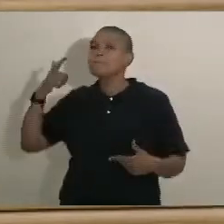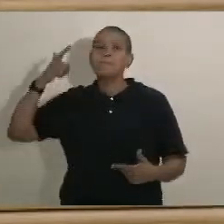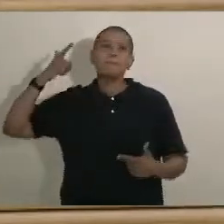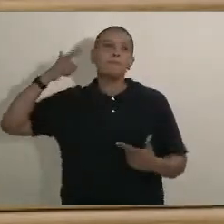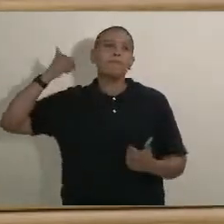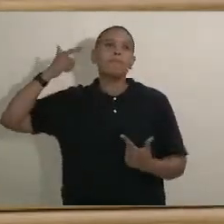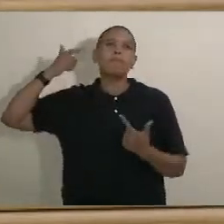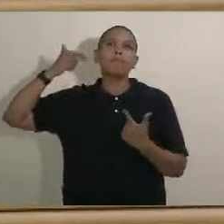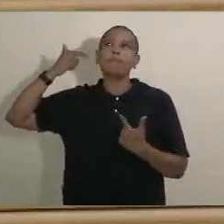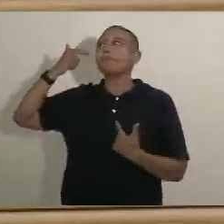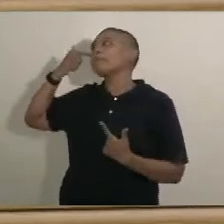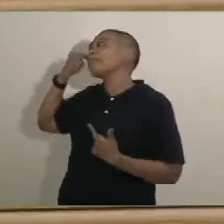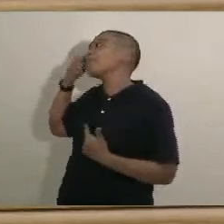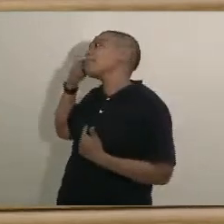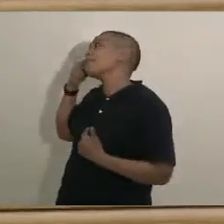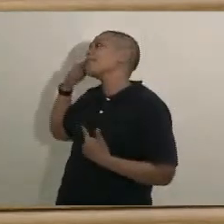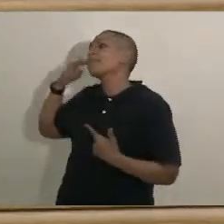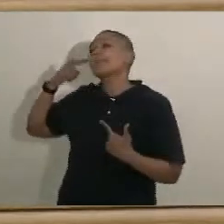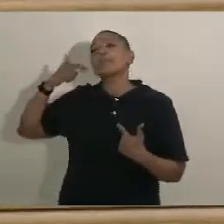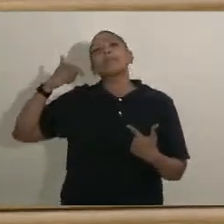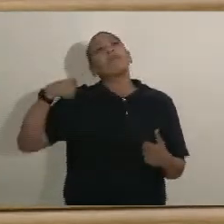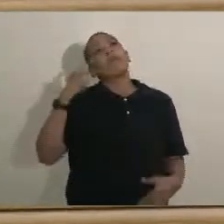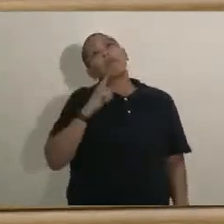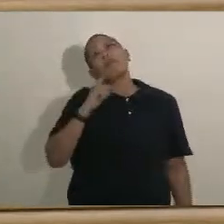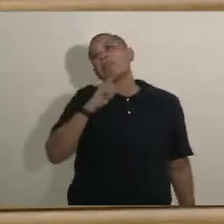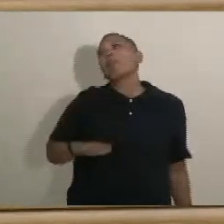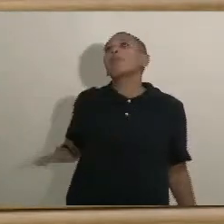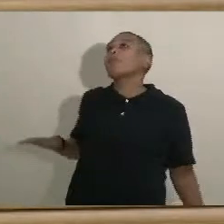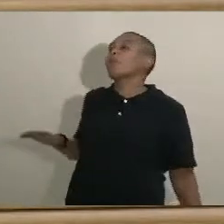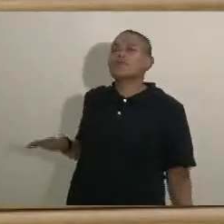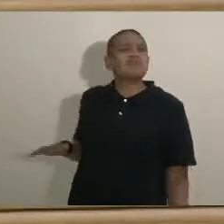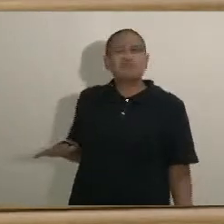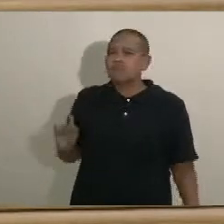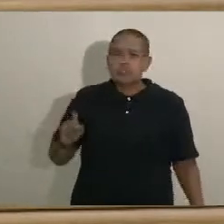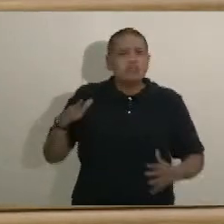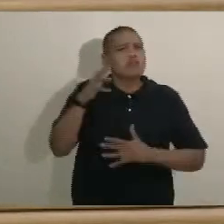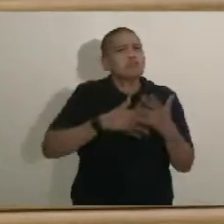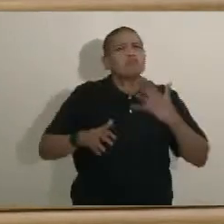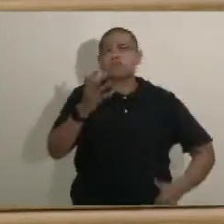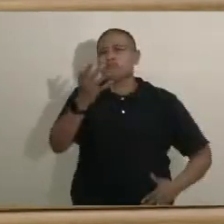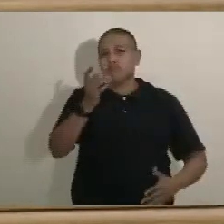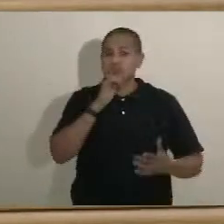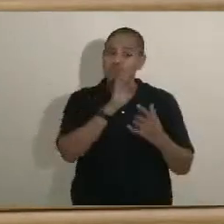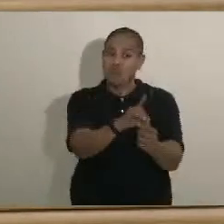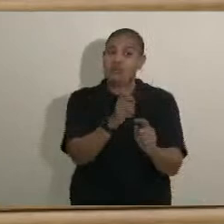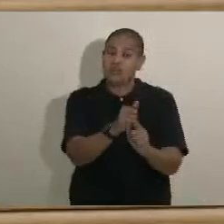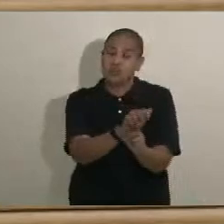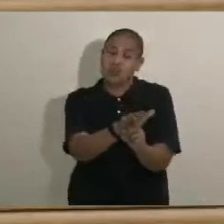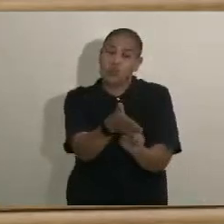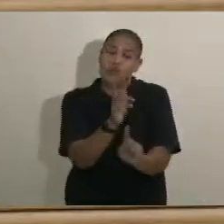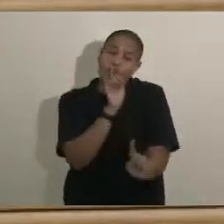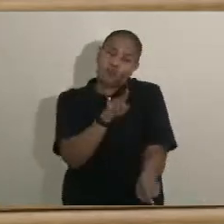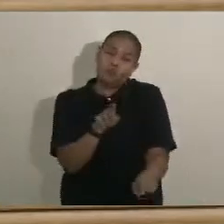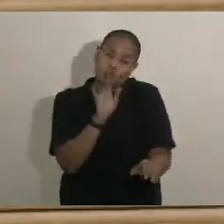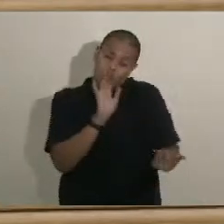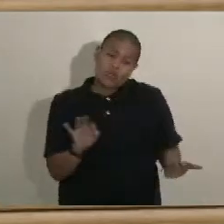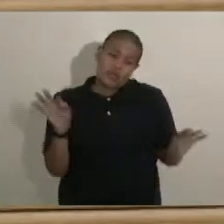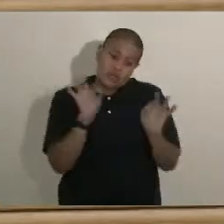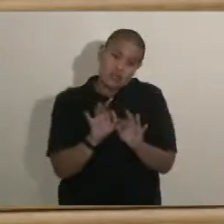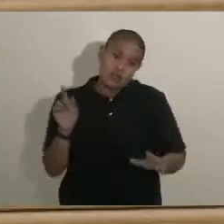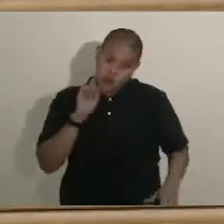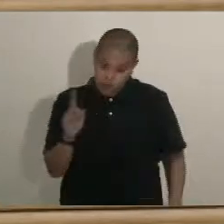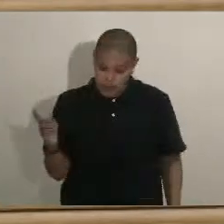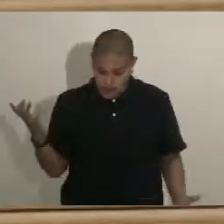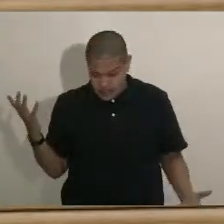restrictions. And also based on the assessment of where we were in the COVID response. So there was also a clinical assessment.